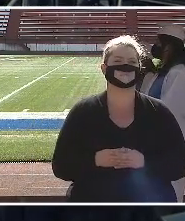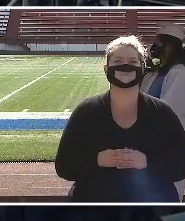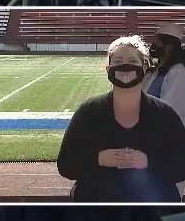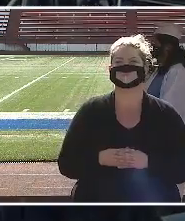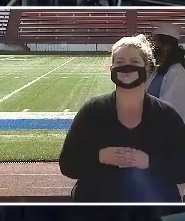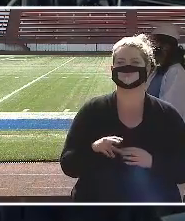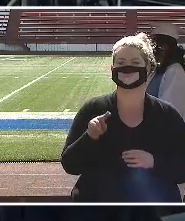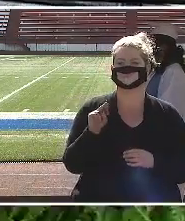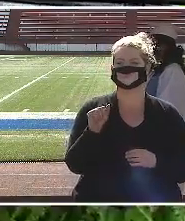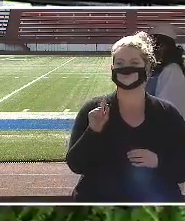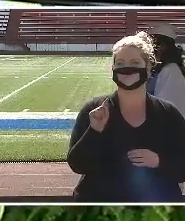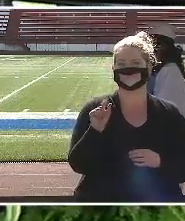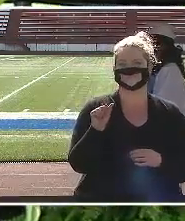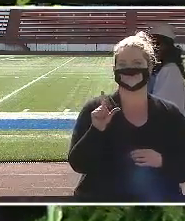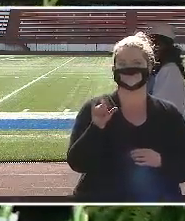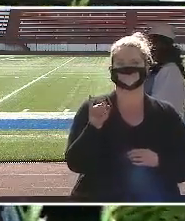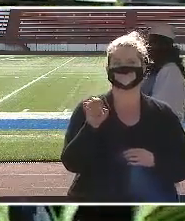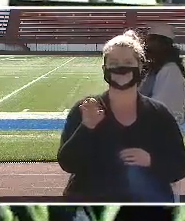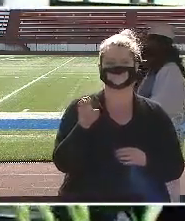Nedeline Paredes.